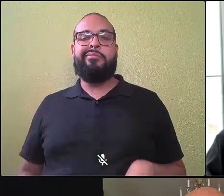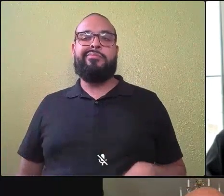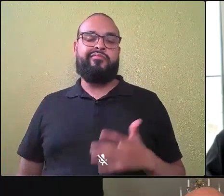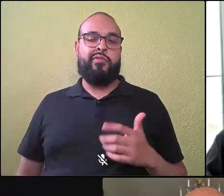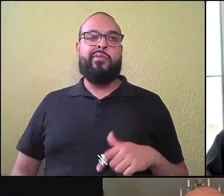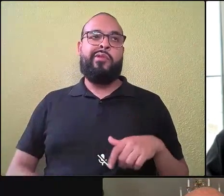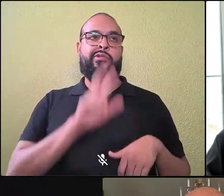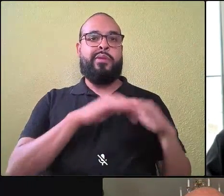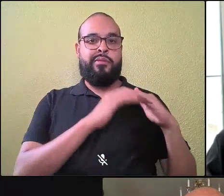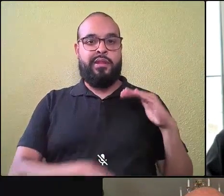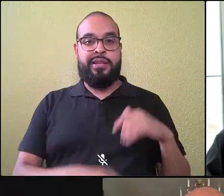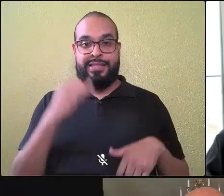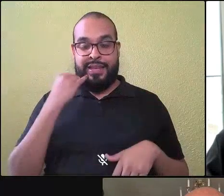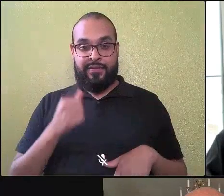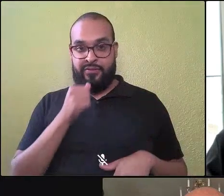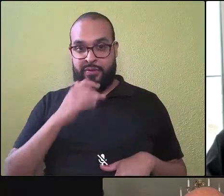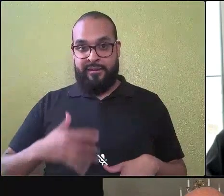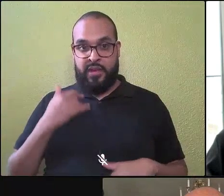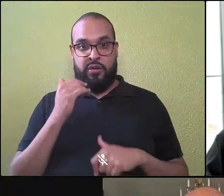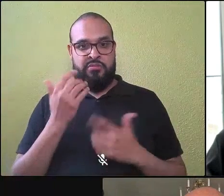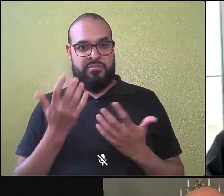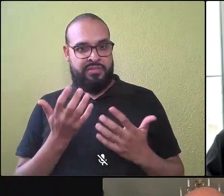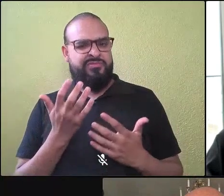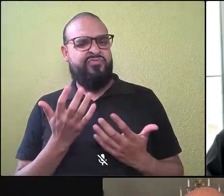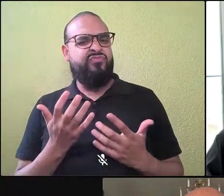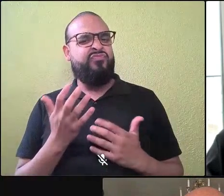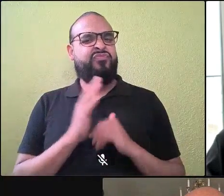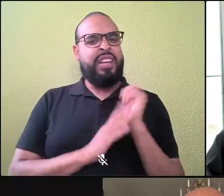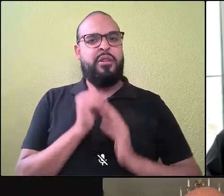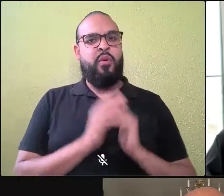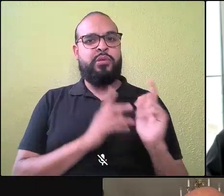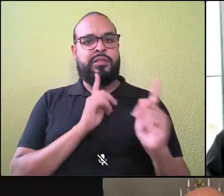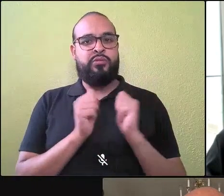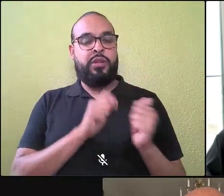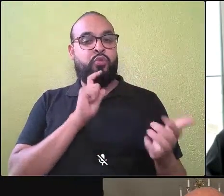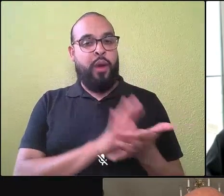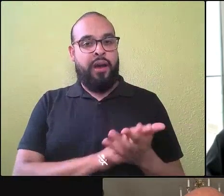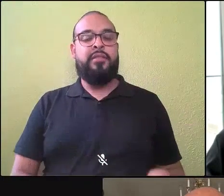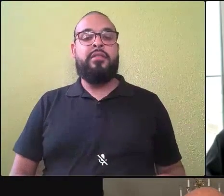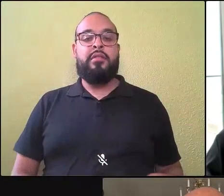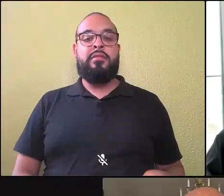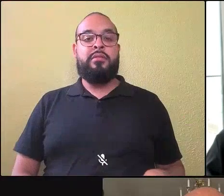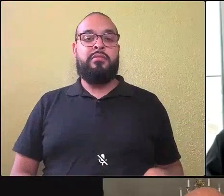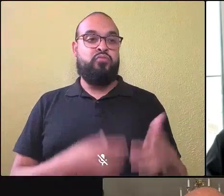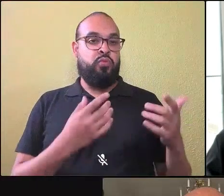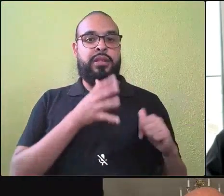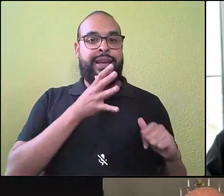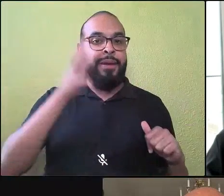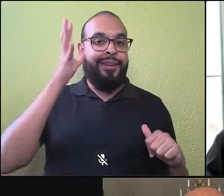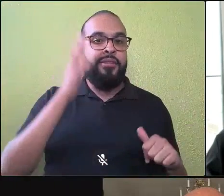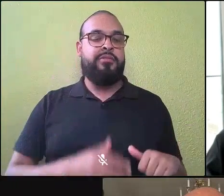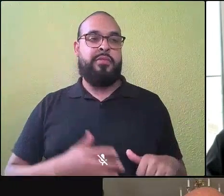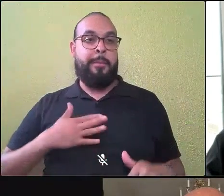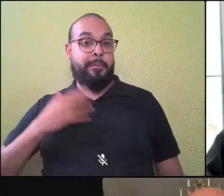my wife or my parents or one of my best friends, then I also have to understand, I have to ask myself the hard question, why I'm